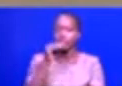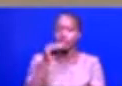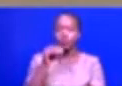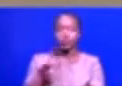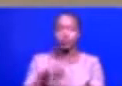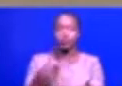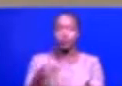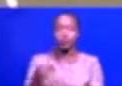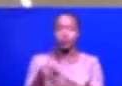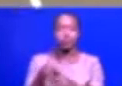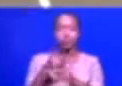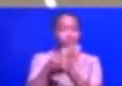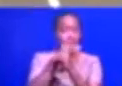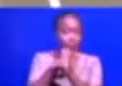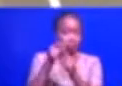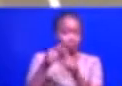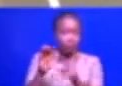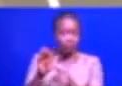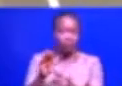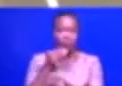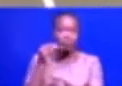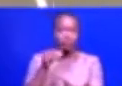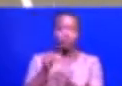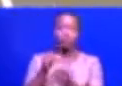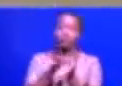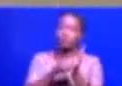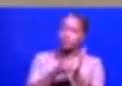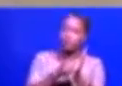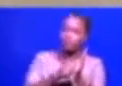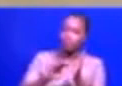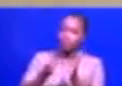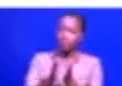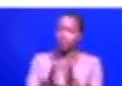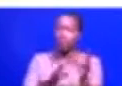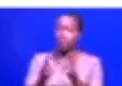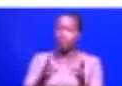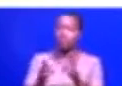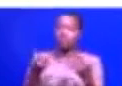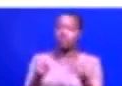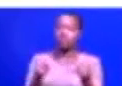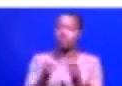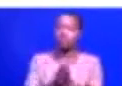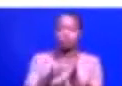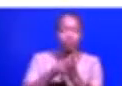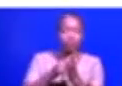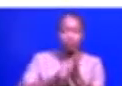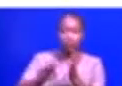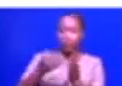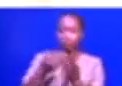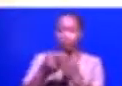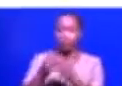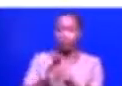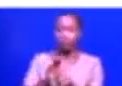on Zoom from his base in Makueni County. He also serves as the Director of Sport for Makueni County. Asante sana,